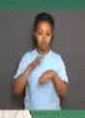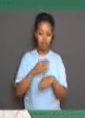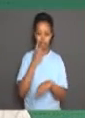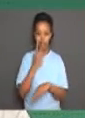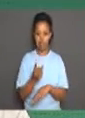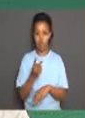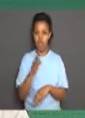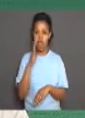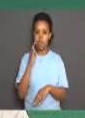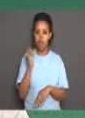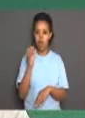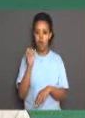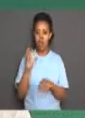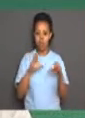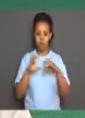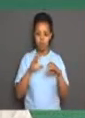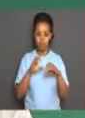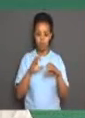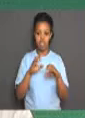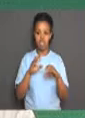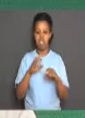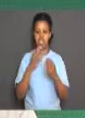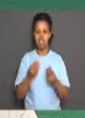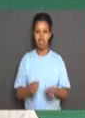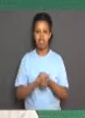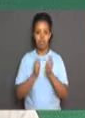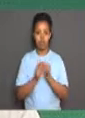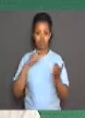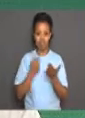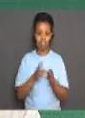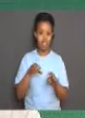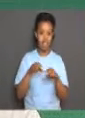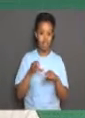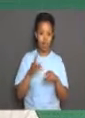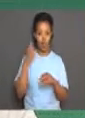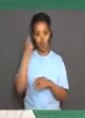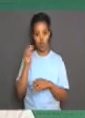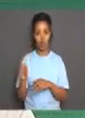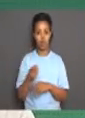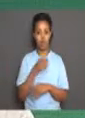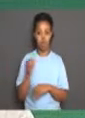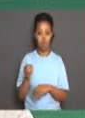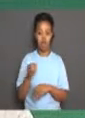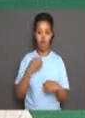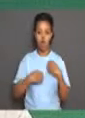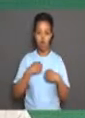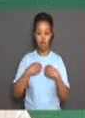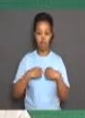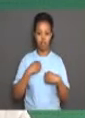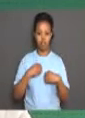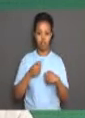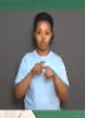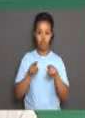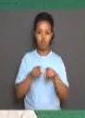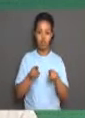Biochemistry, as evidenced in evolution, is the theory that if organisms share